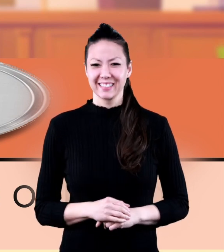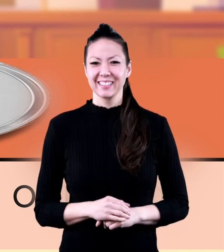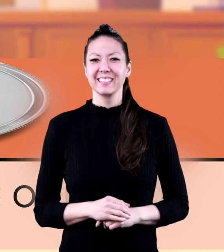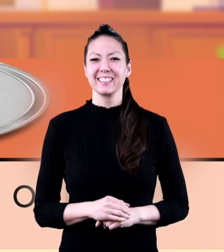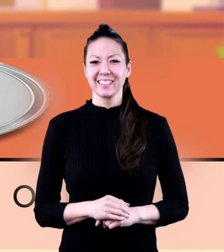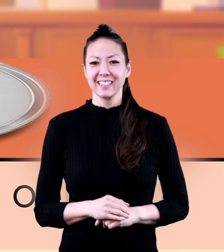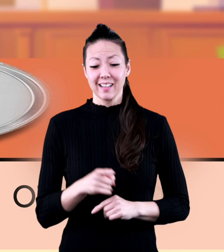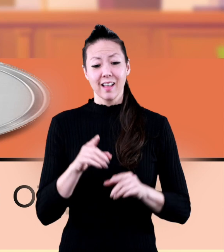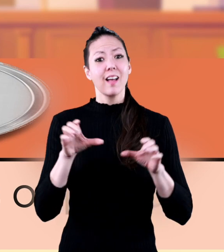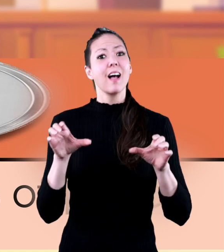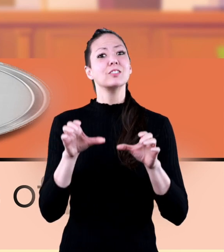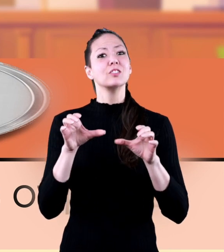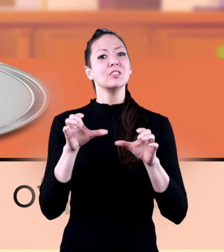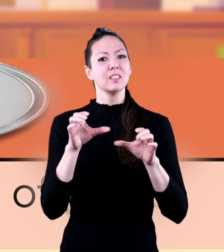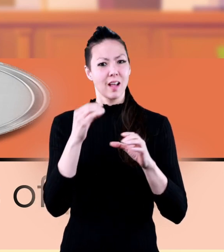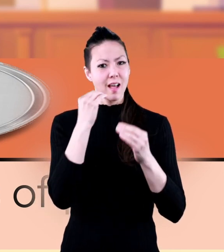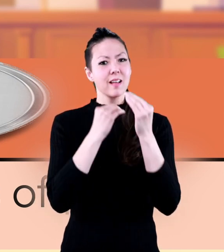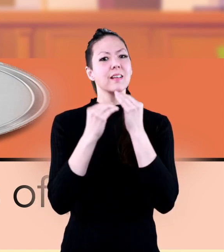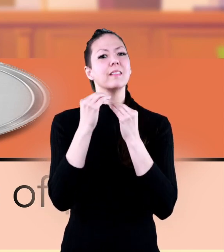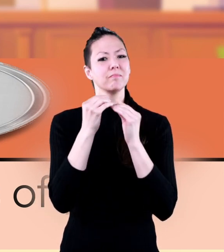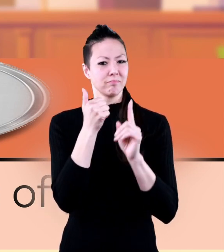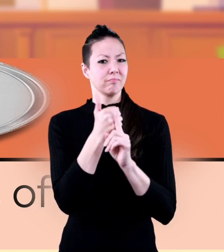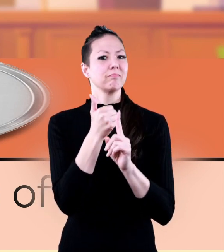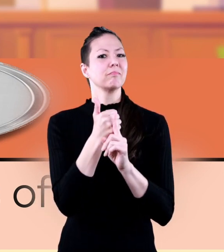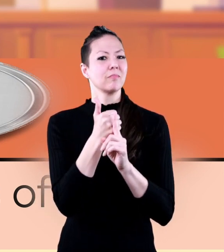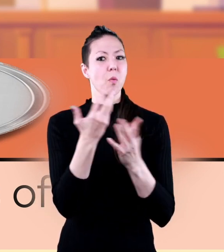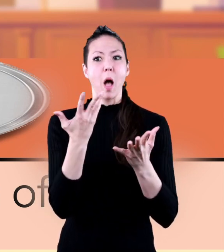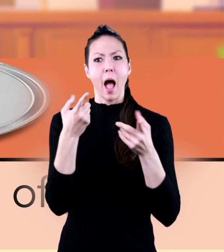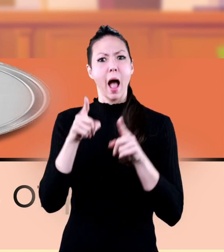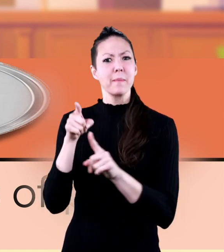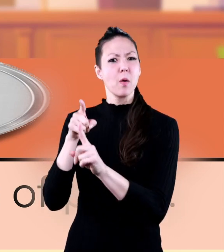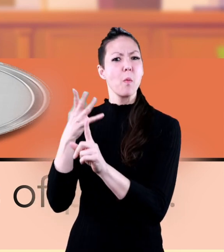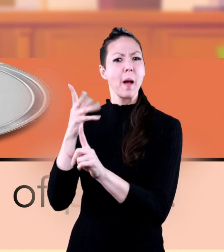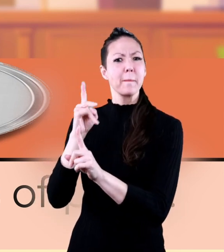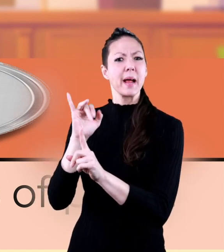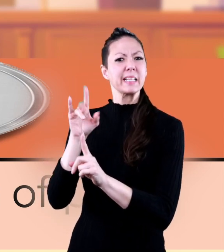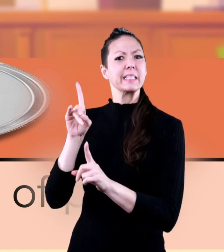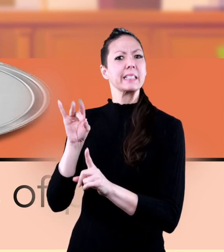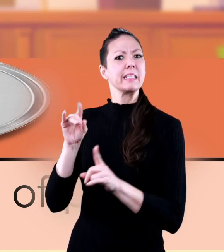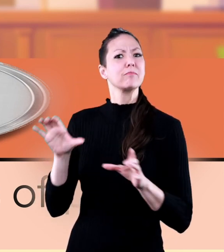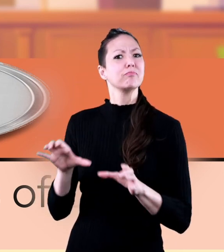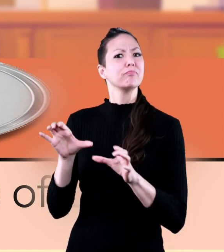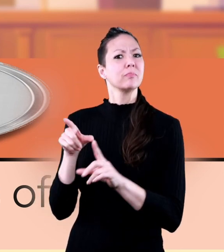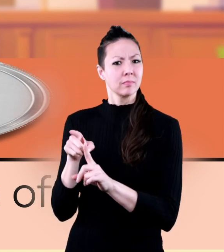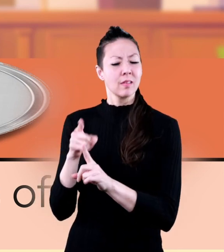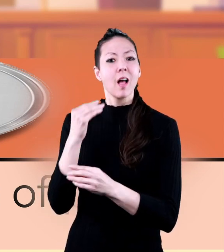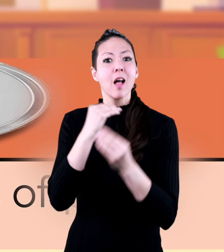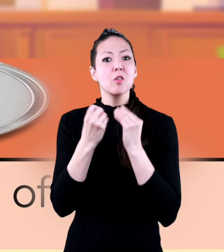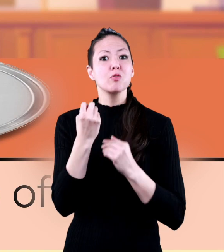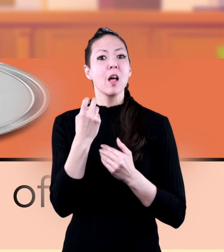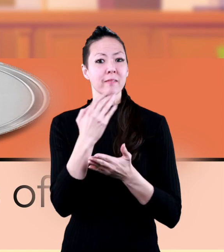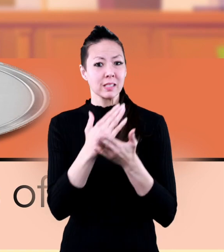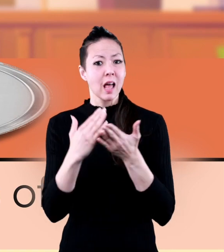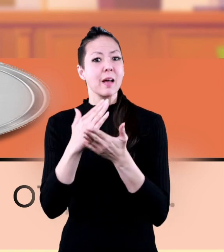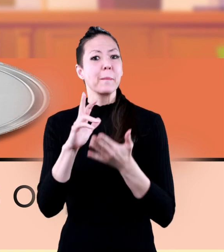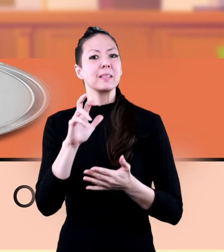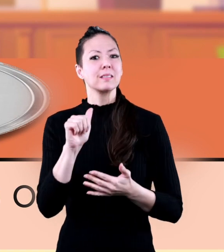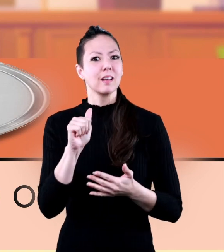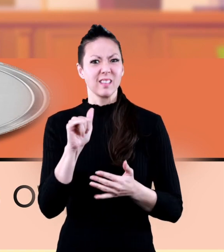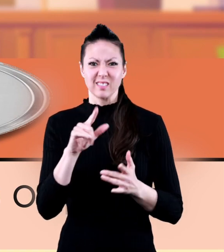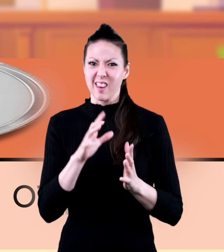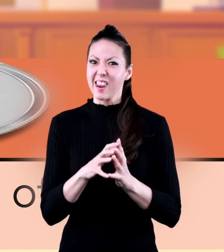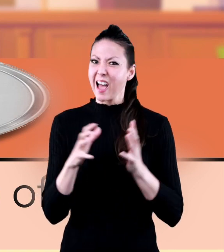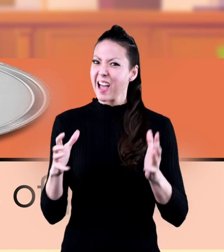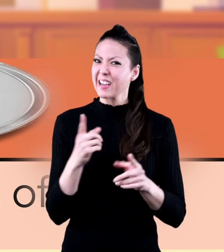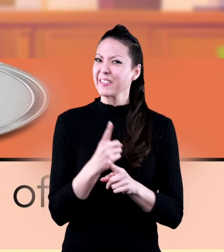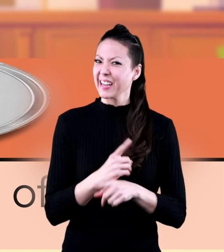right. Ate is the action verb because it's what Penny did. She ate 12